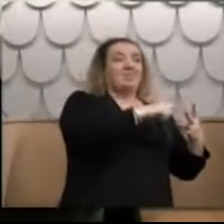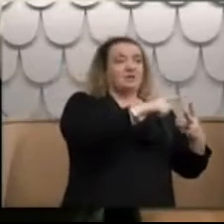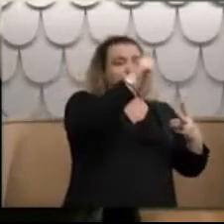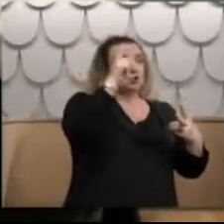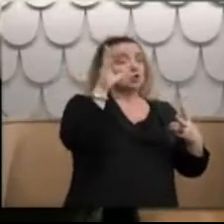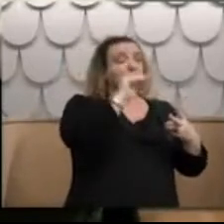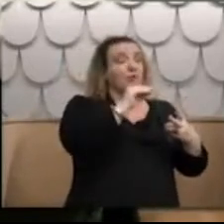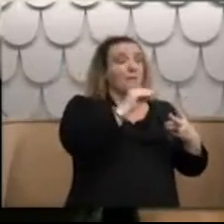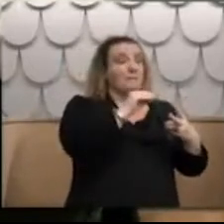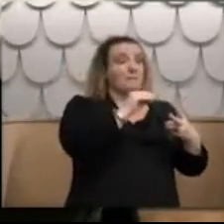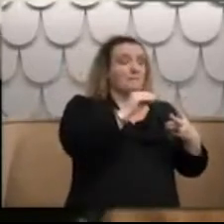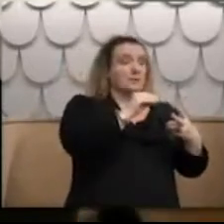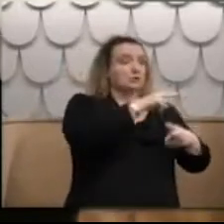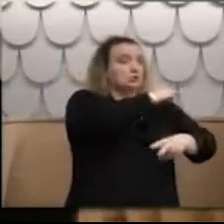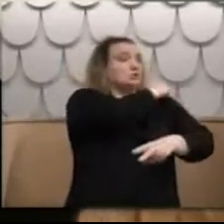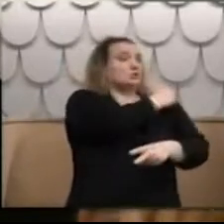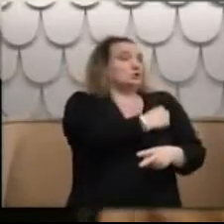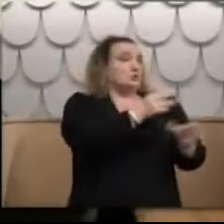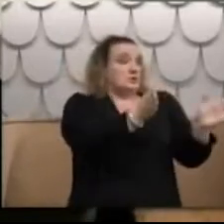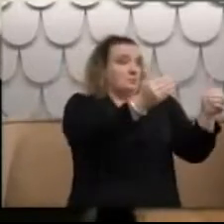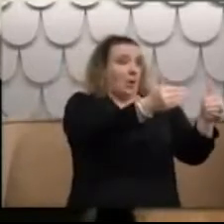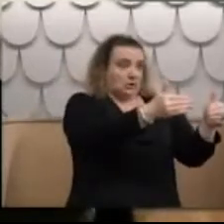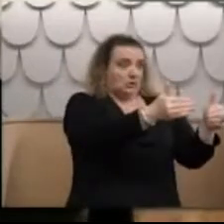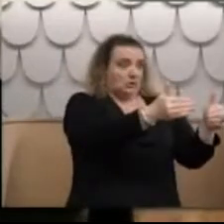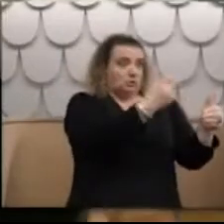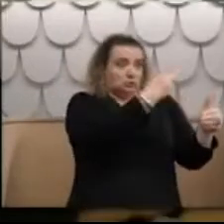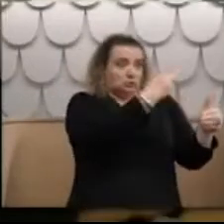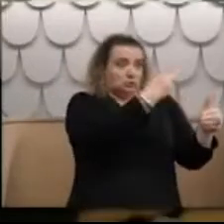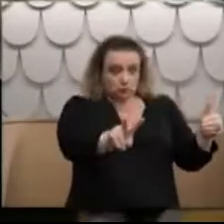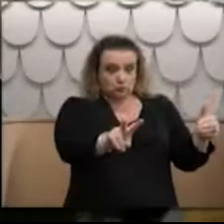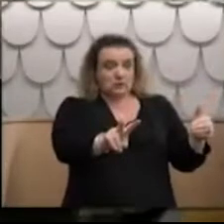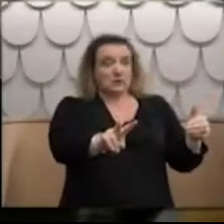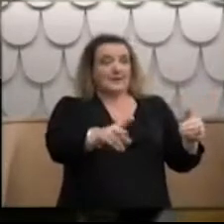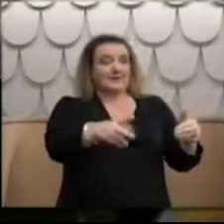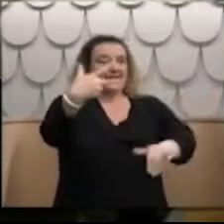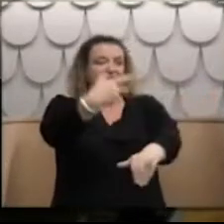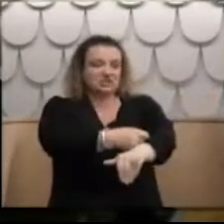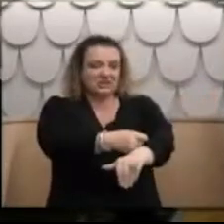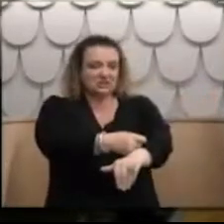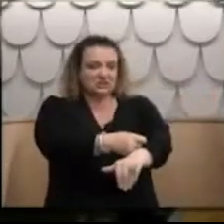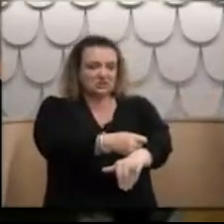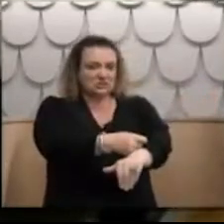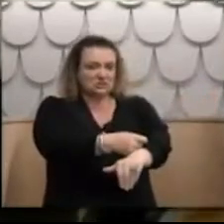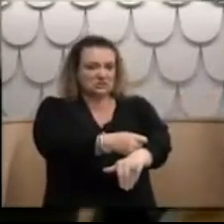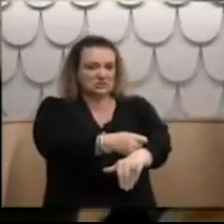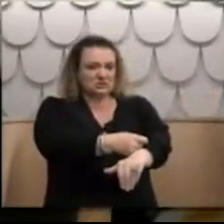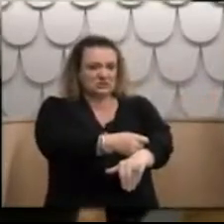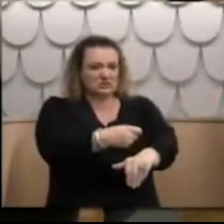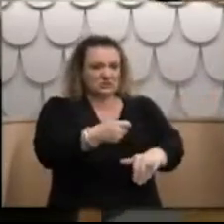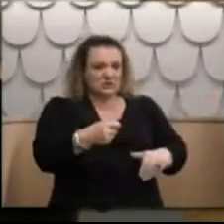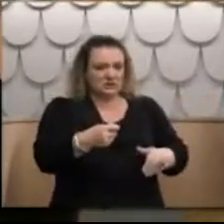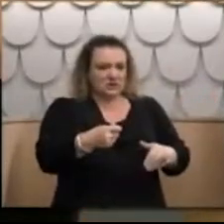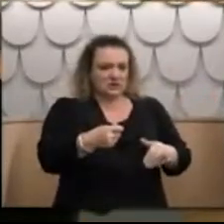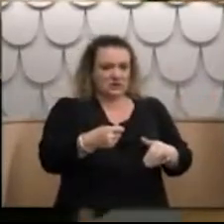in Maximum Block. And they dragged me out to Maximum, and then Howard Lawrence came into the bedroom where I